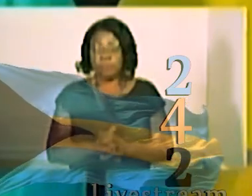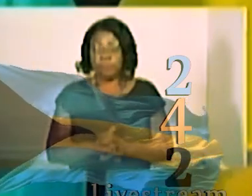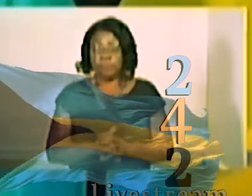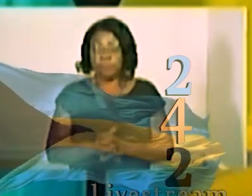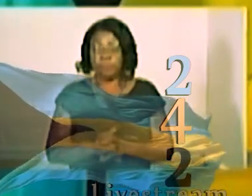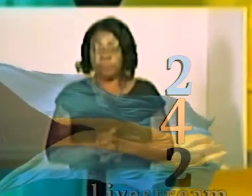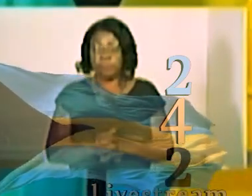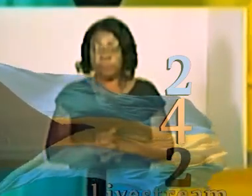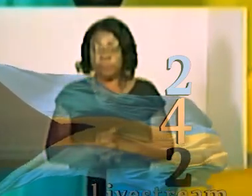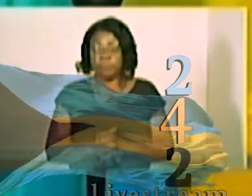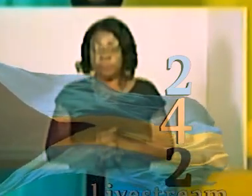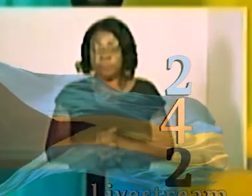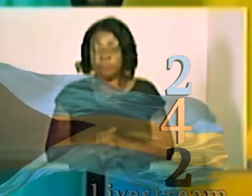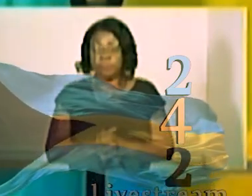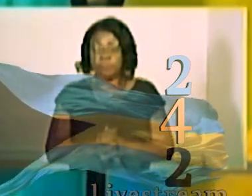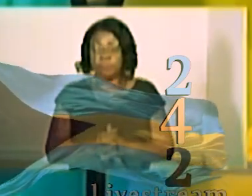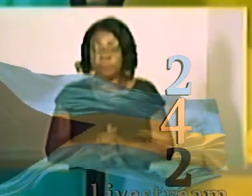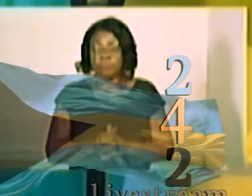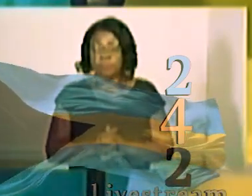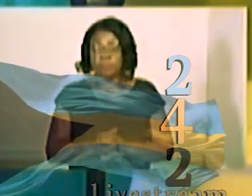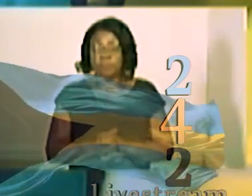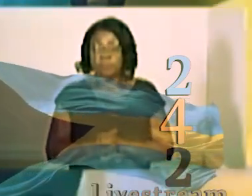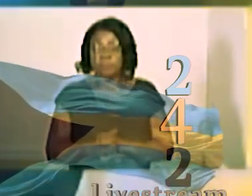Thank you. Karen Bain.